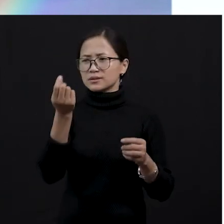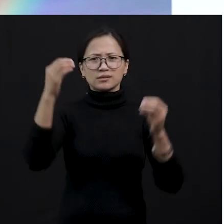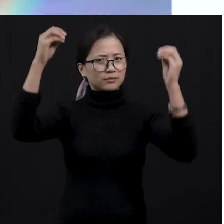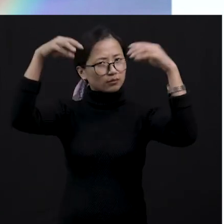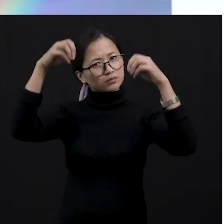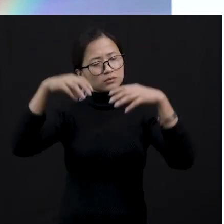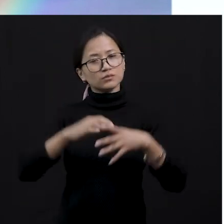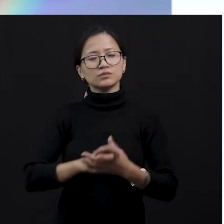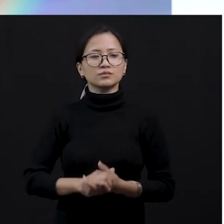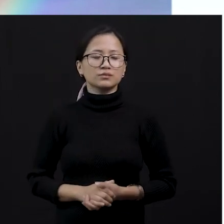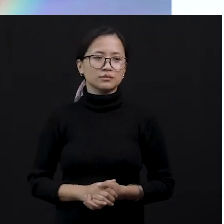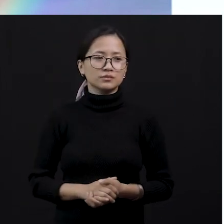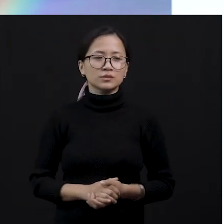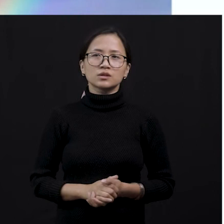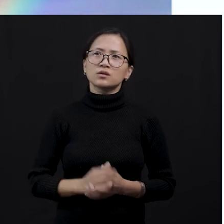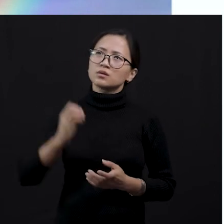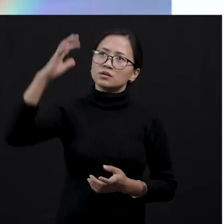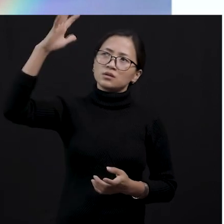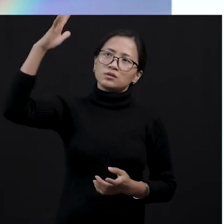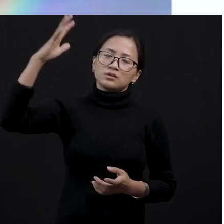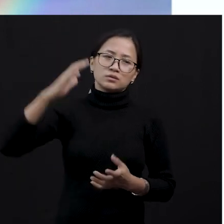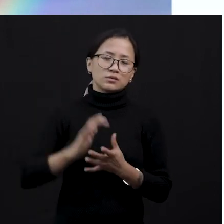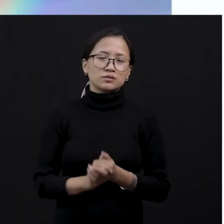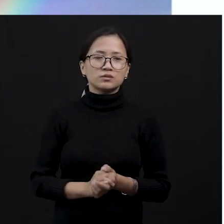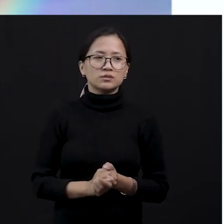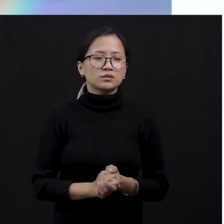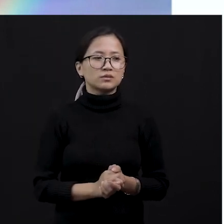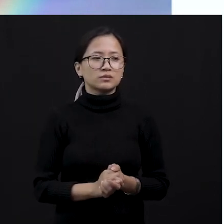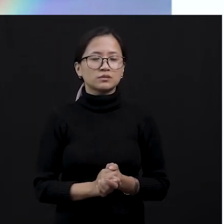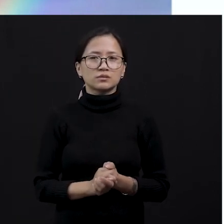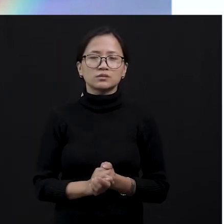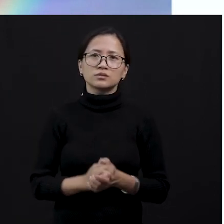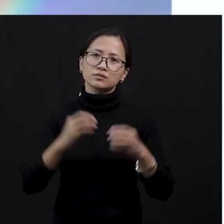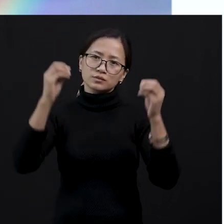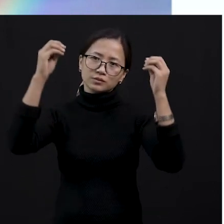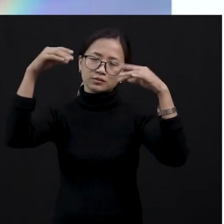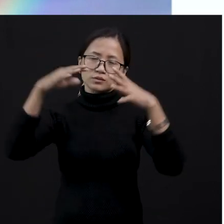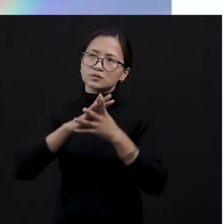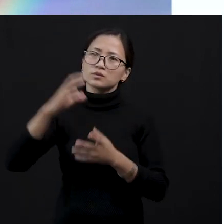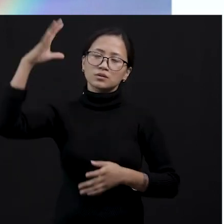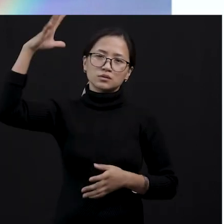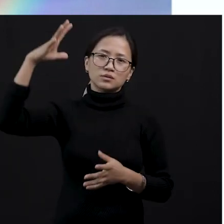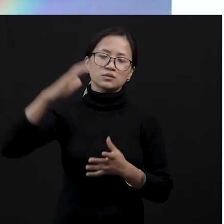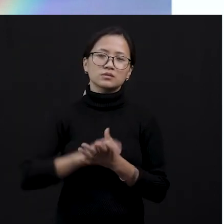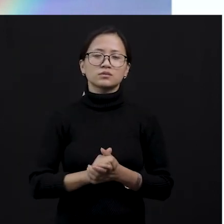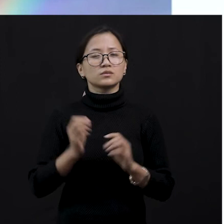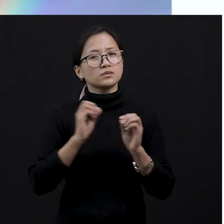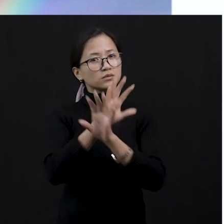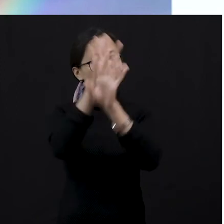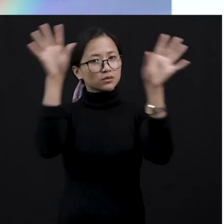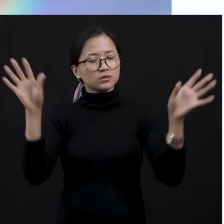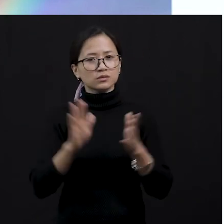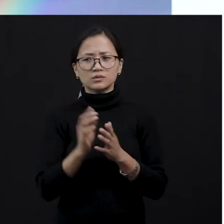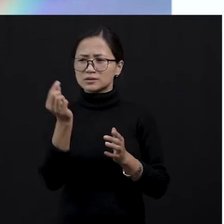rain, and the sun is, sometimes the sun also appears, right, even if it is drizzling. So when the sun shines on